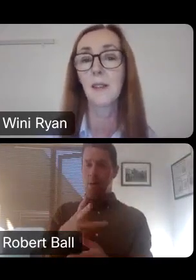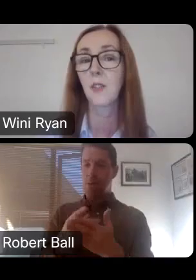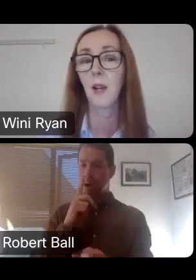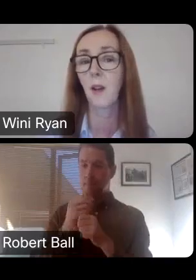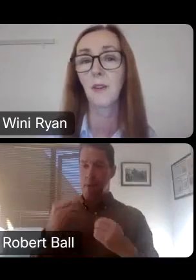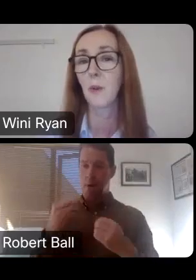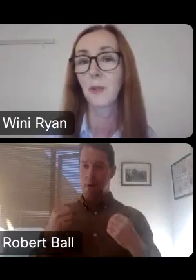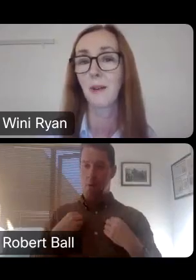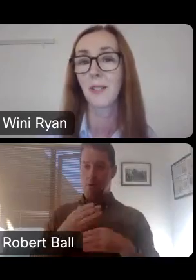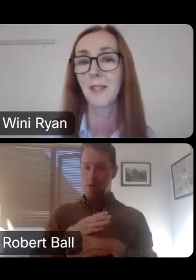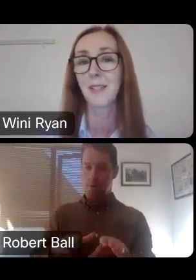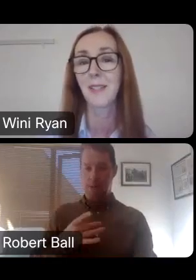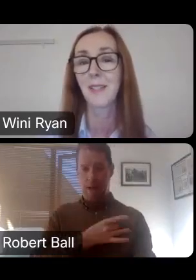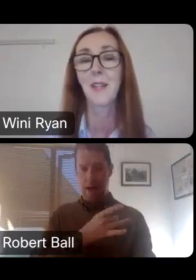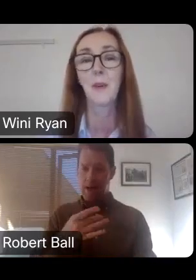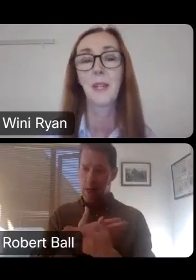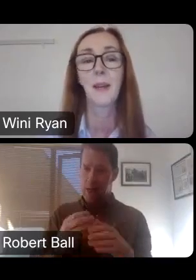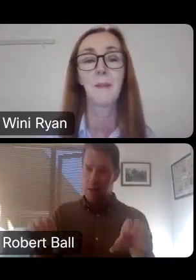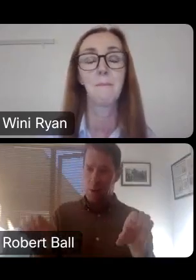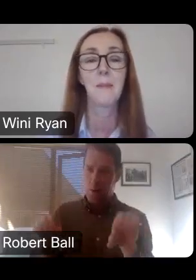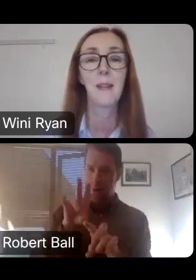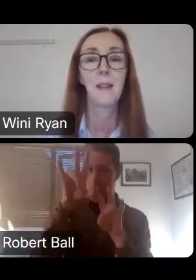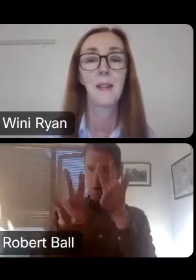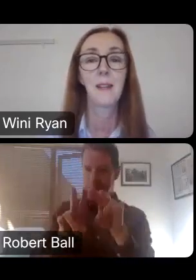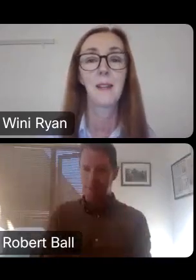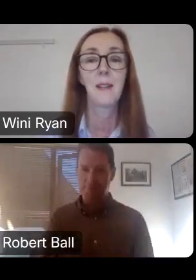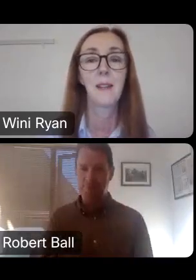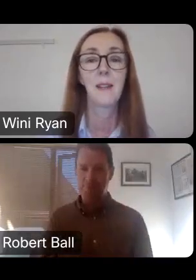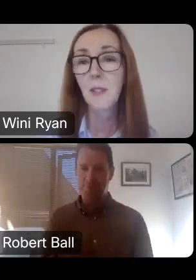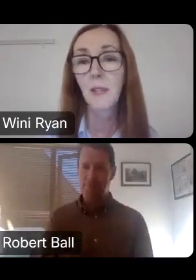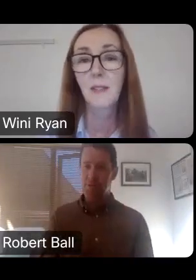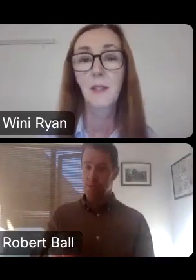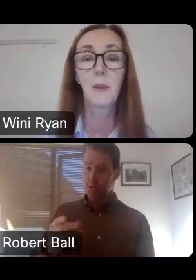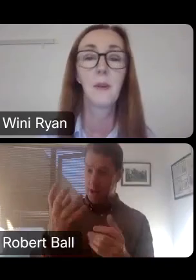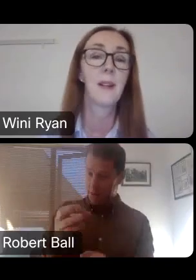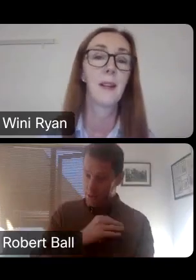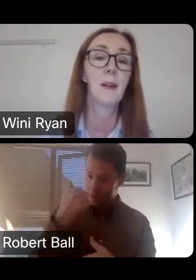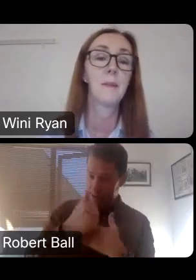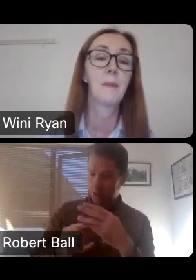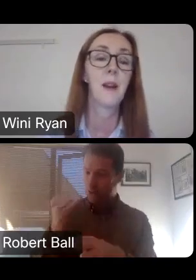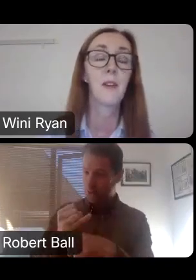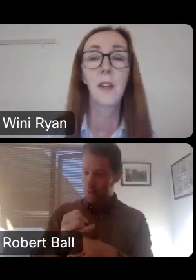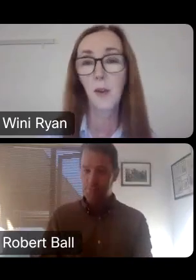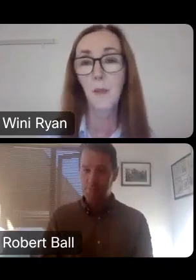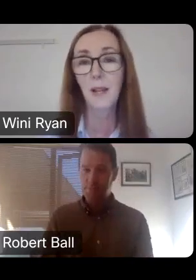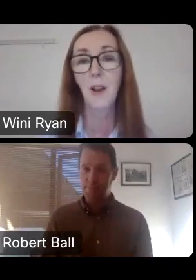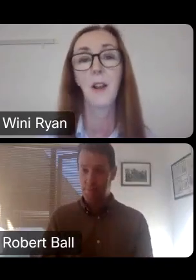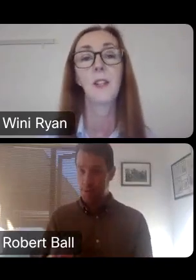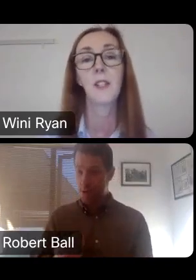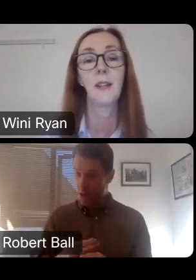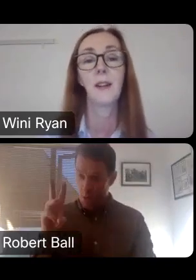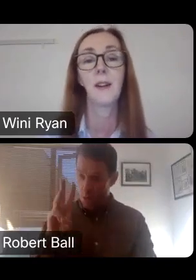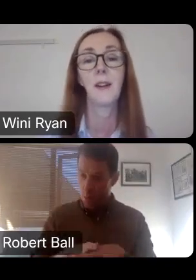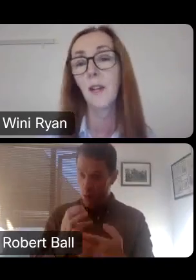I ask them a lot of closed questions. You know, did you have a good day in school? Are you getting on well in